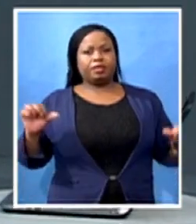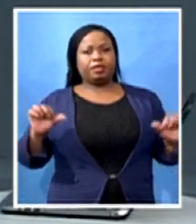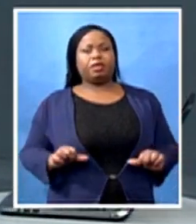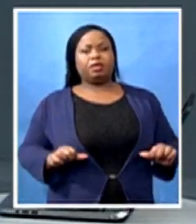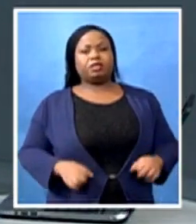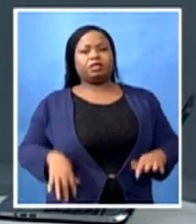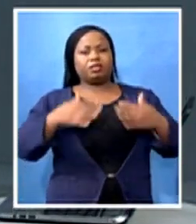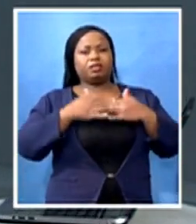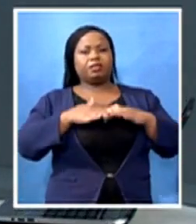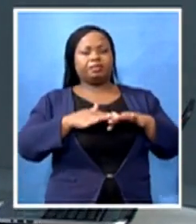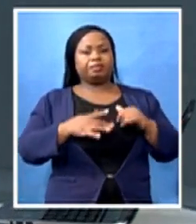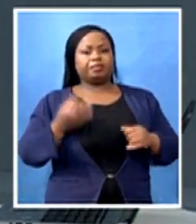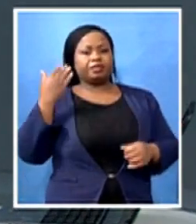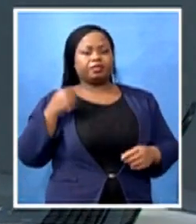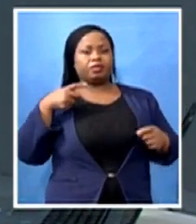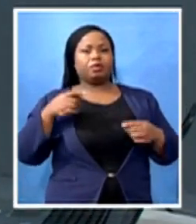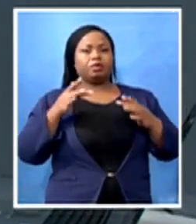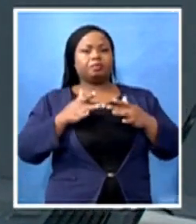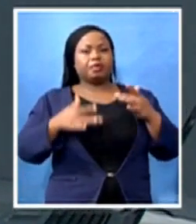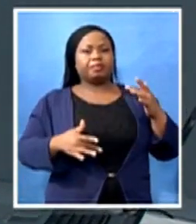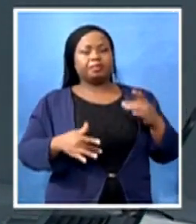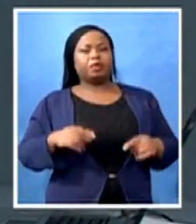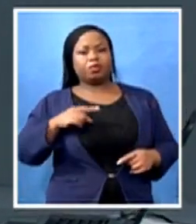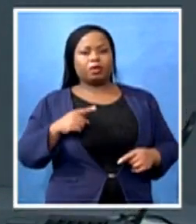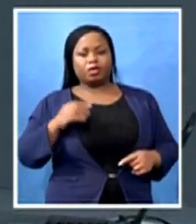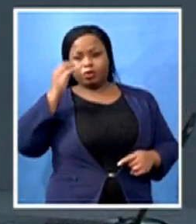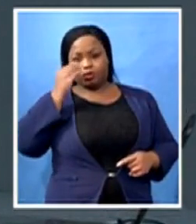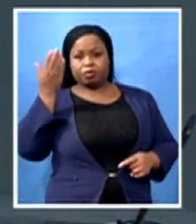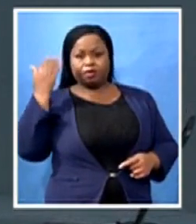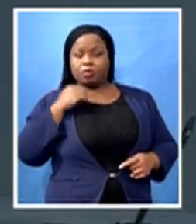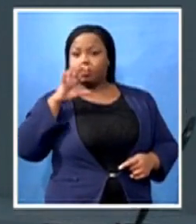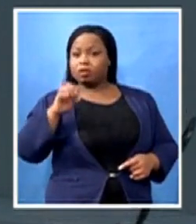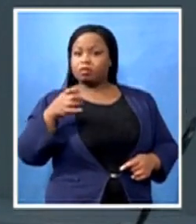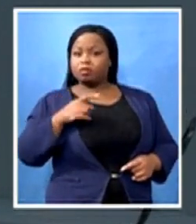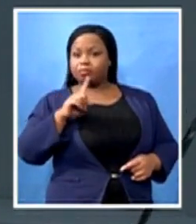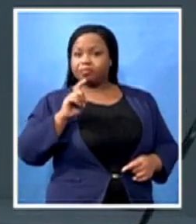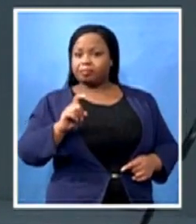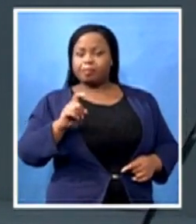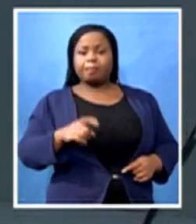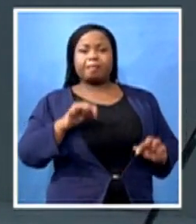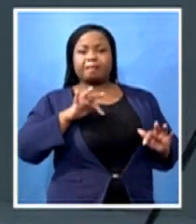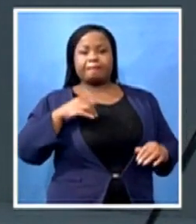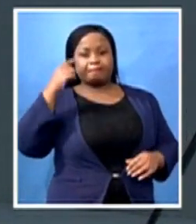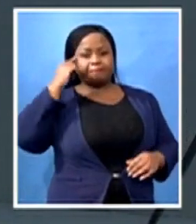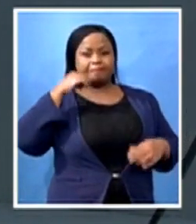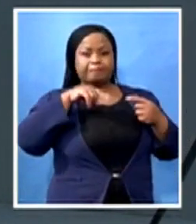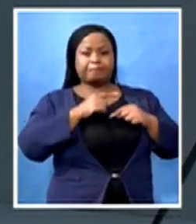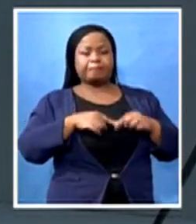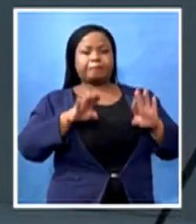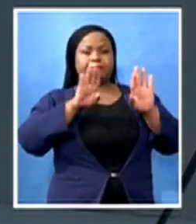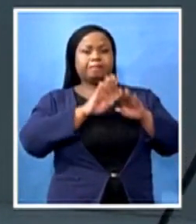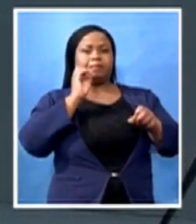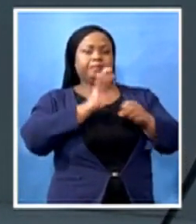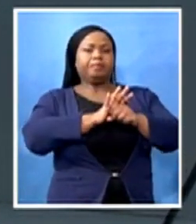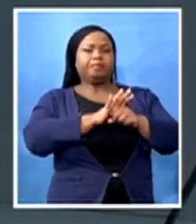Breaking news, of course. The question was, what does the public think about the lockdown and the impact this has had on their lives? A